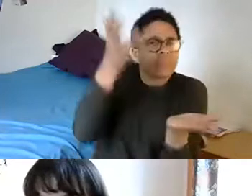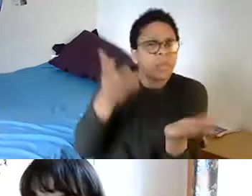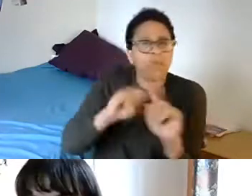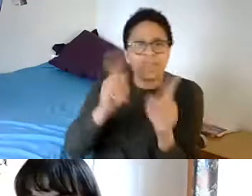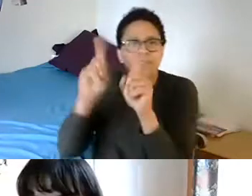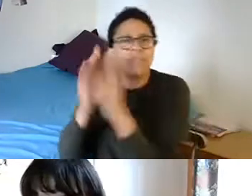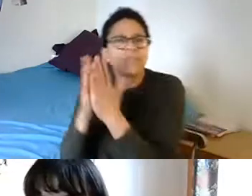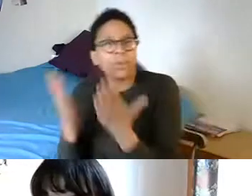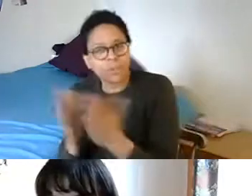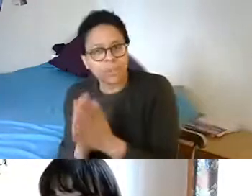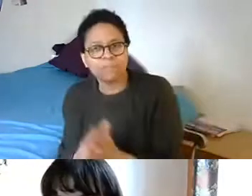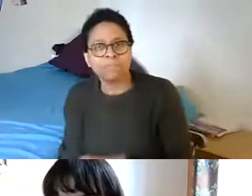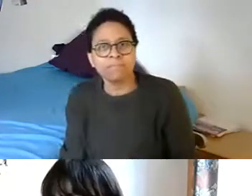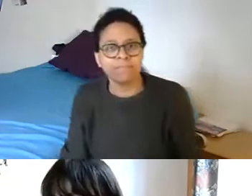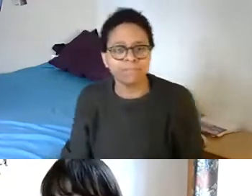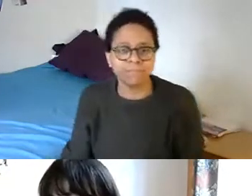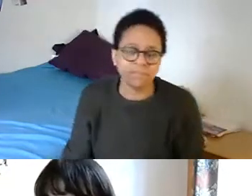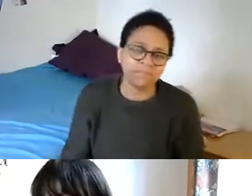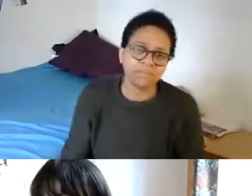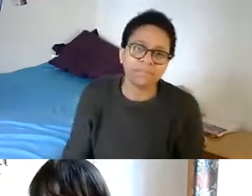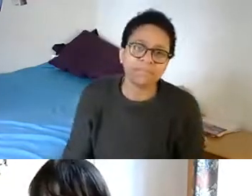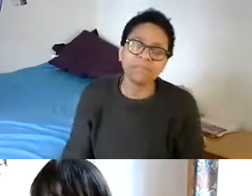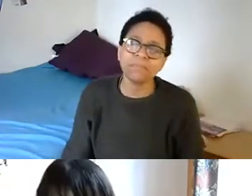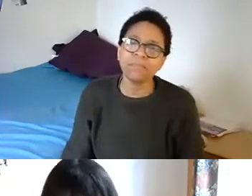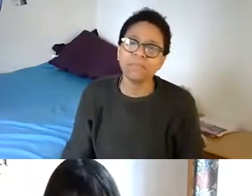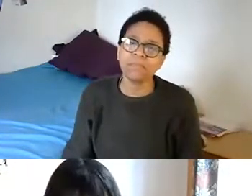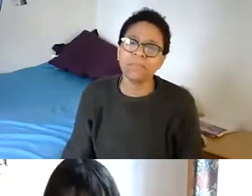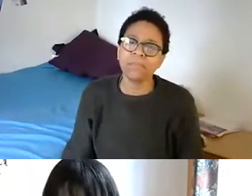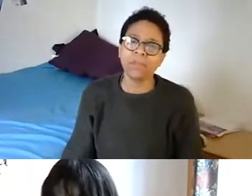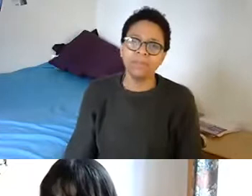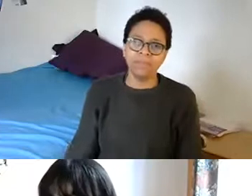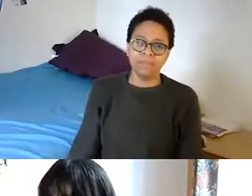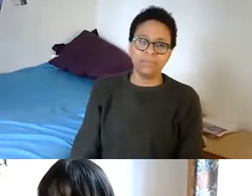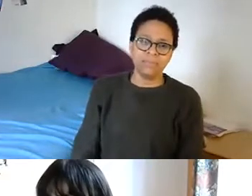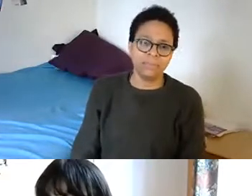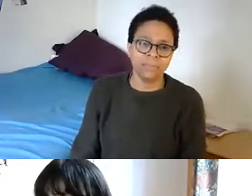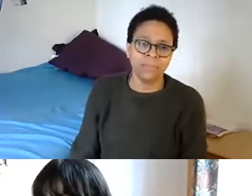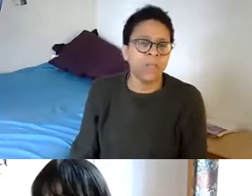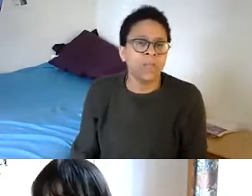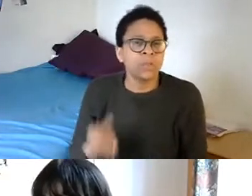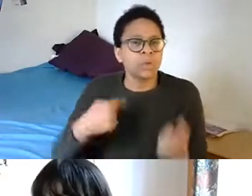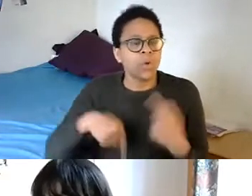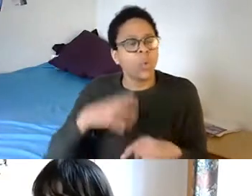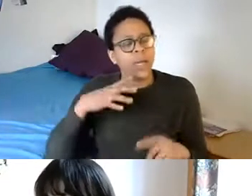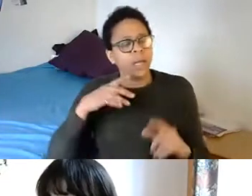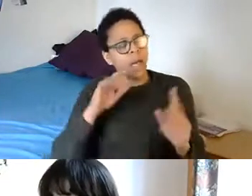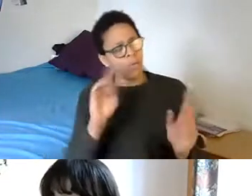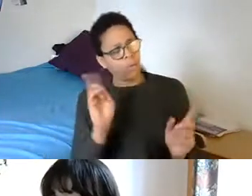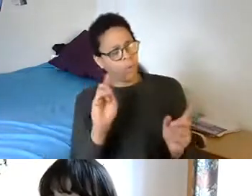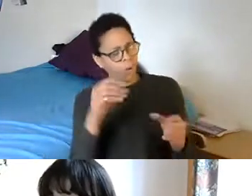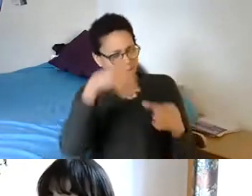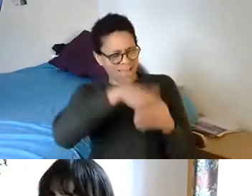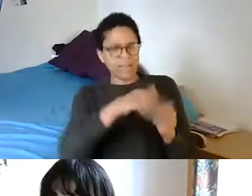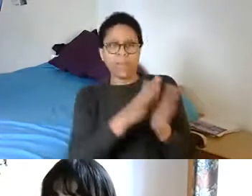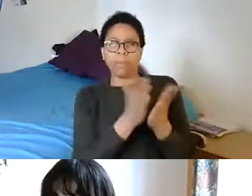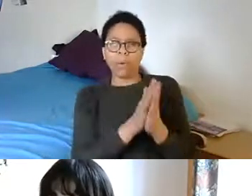not, you know, immediately, you know, visibly obvious. Like what's actually become part of that paper and part of the physical, you know, binding